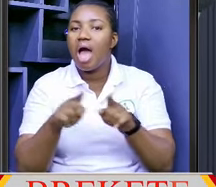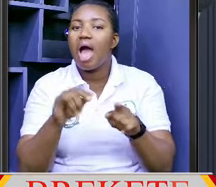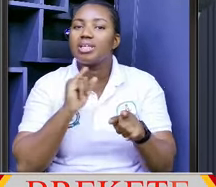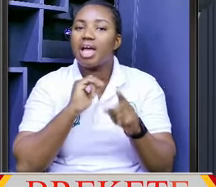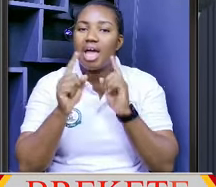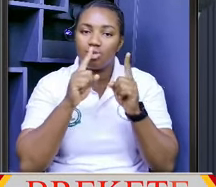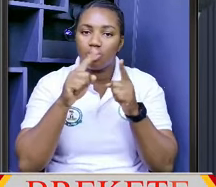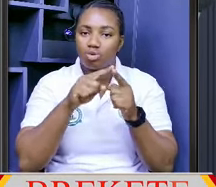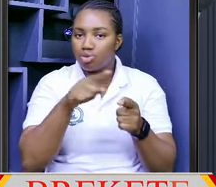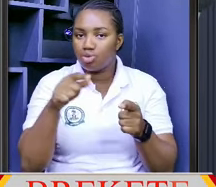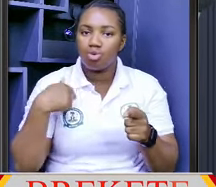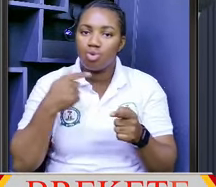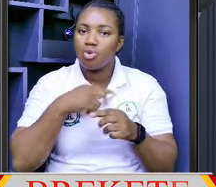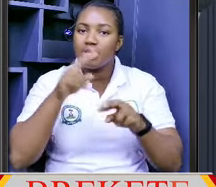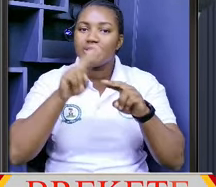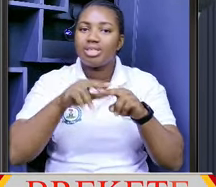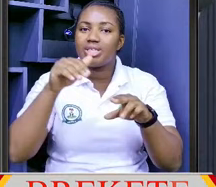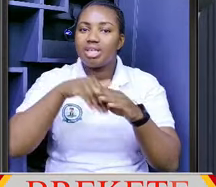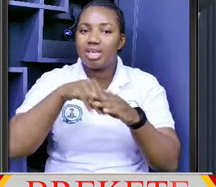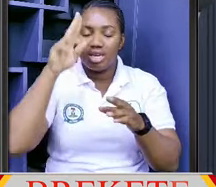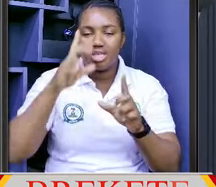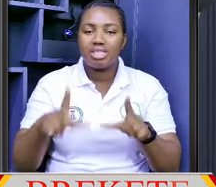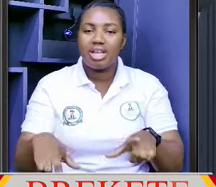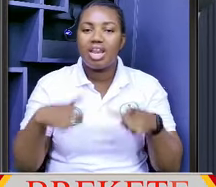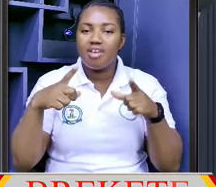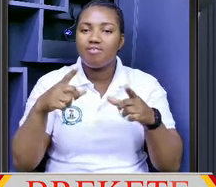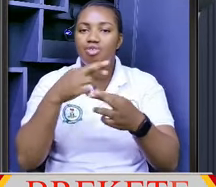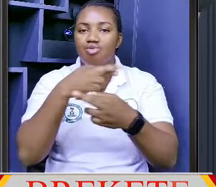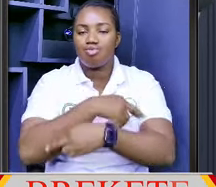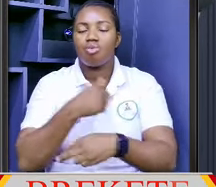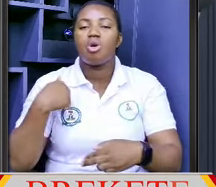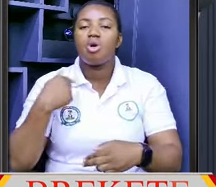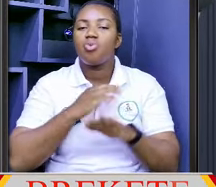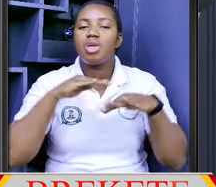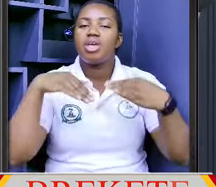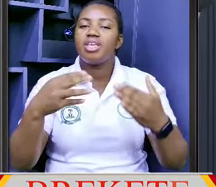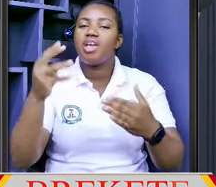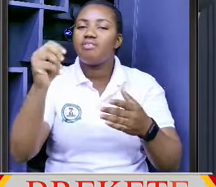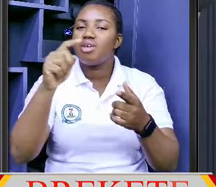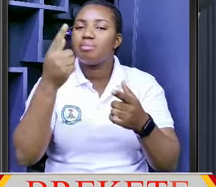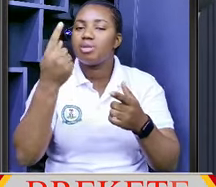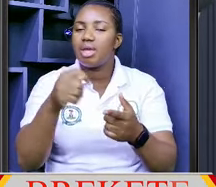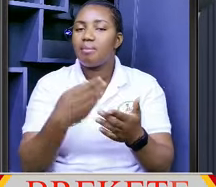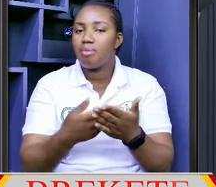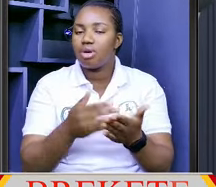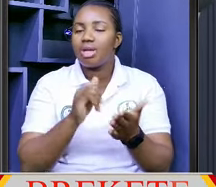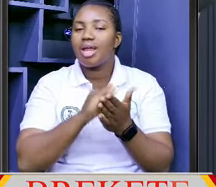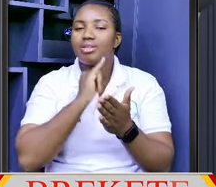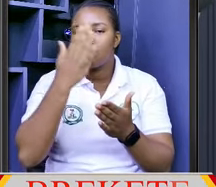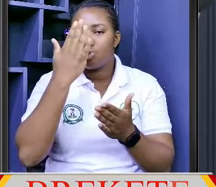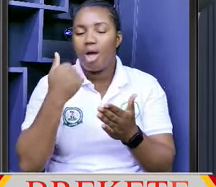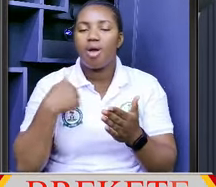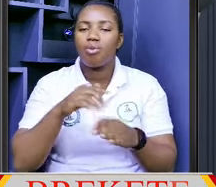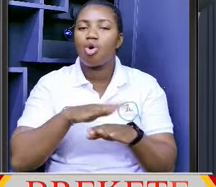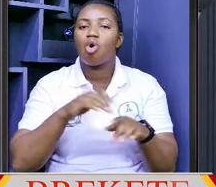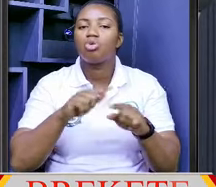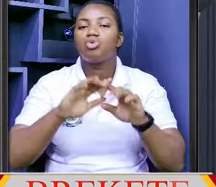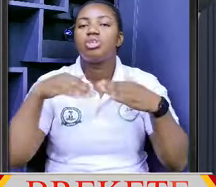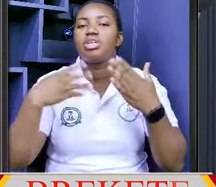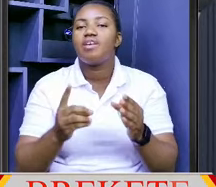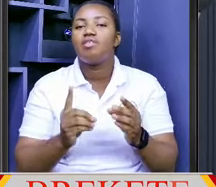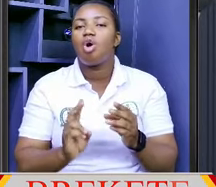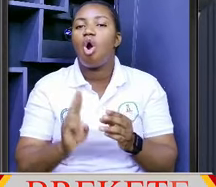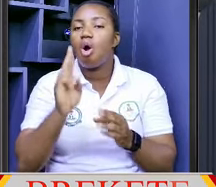in his living room. We've handed over the money to him, and that is why we are calling to give the update, sir. Is he